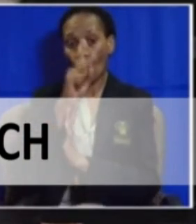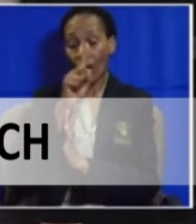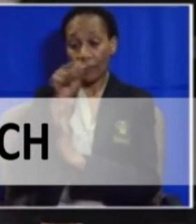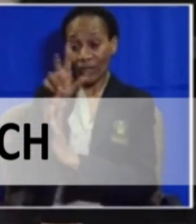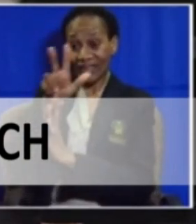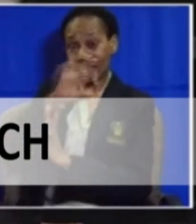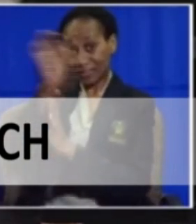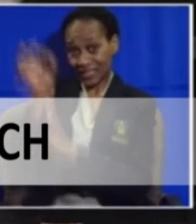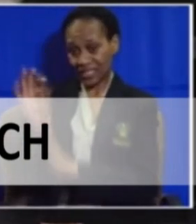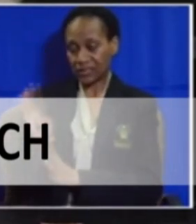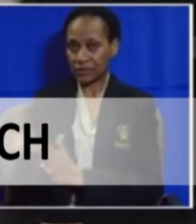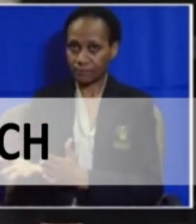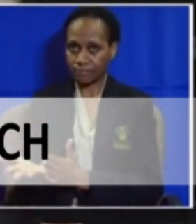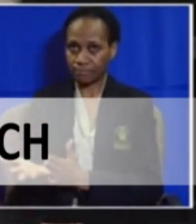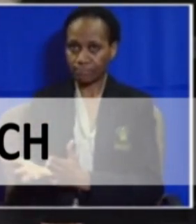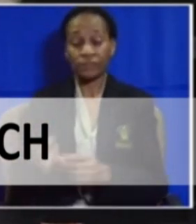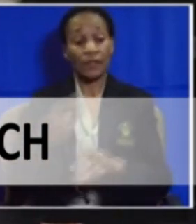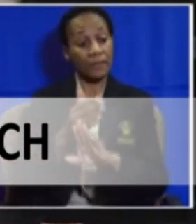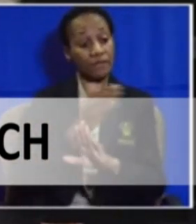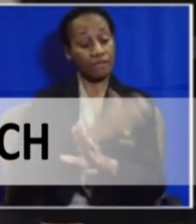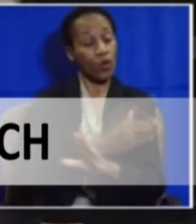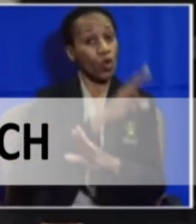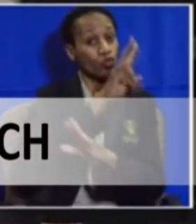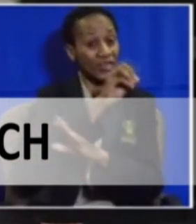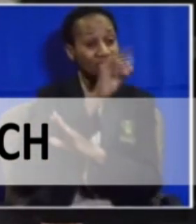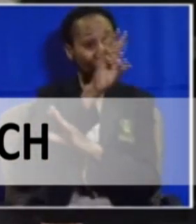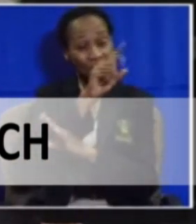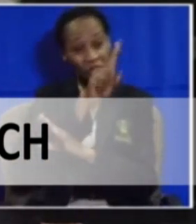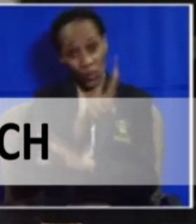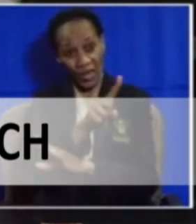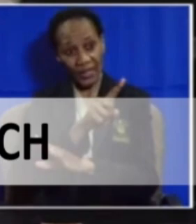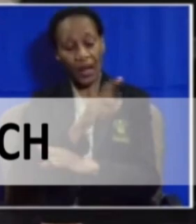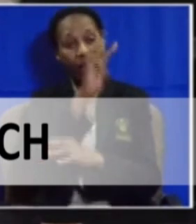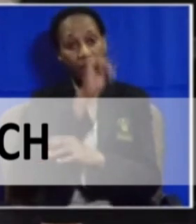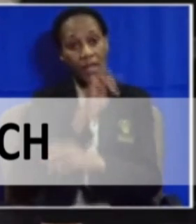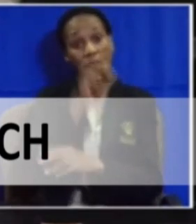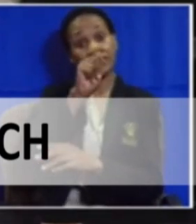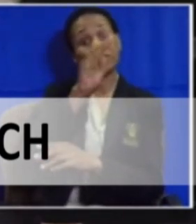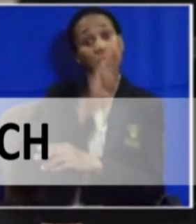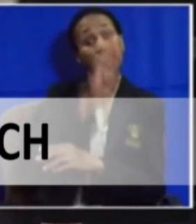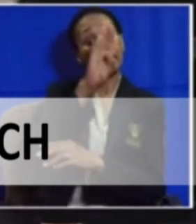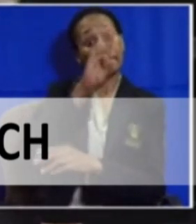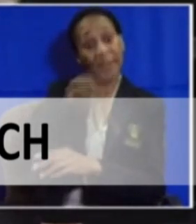1.8%. As indicated in 2021 medium-term budget policy